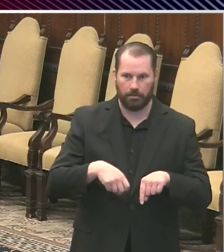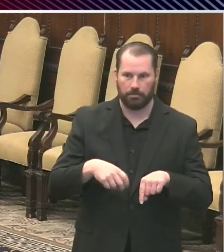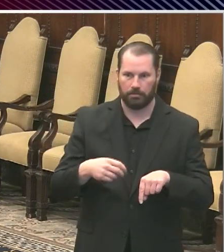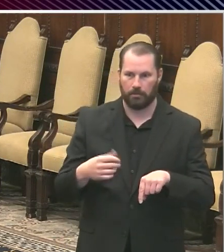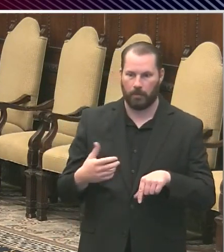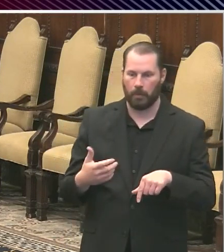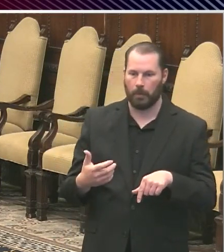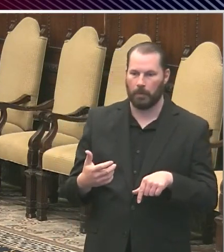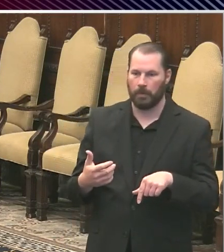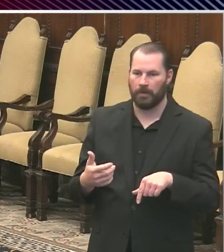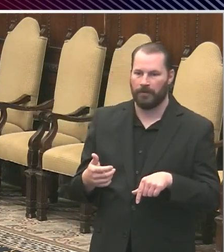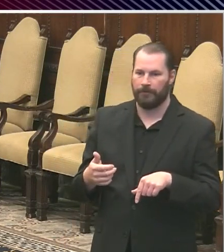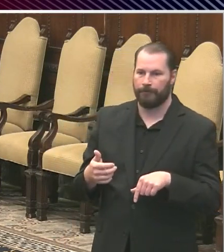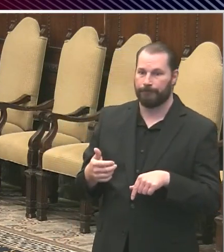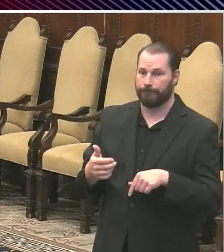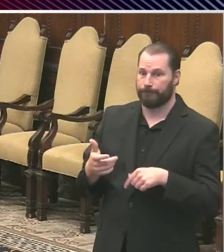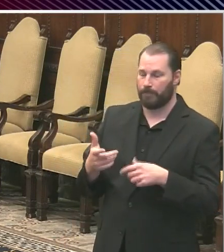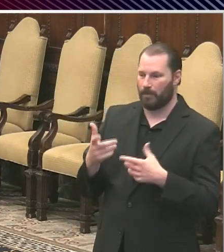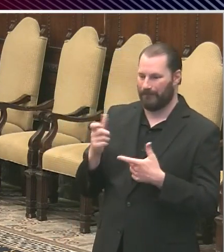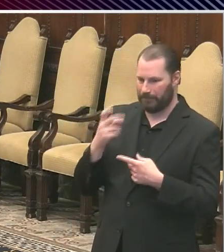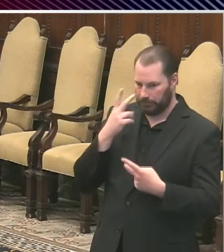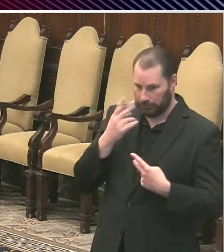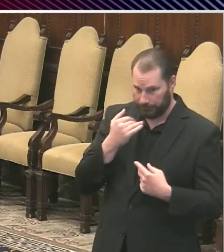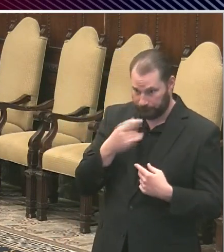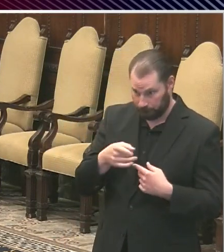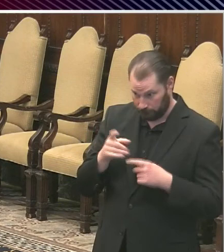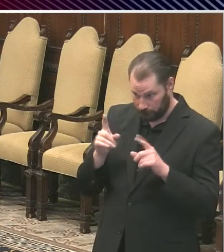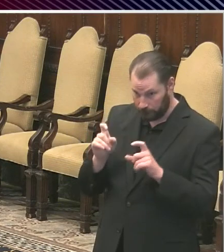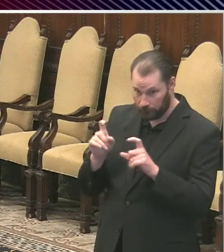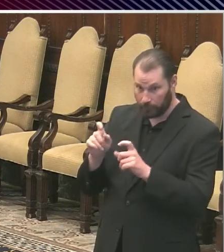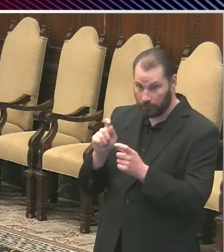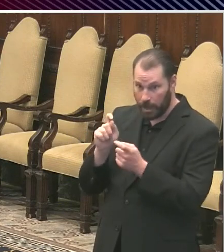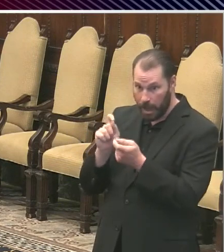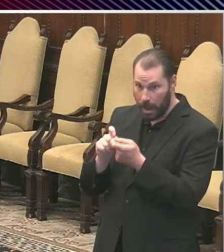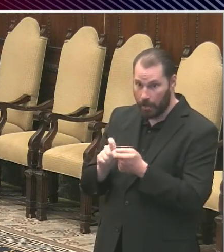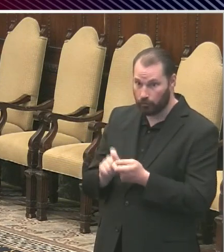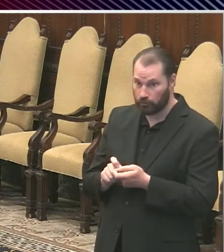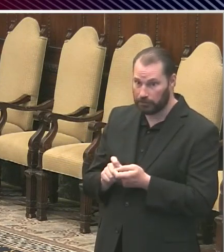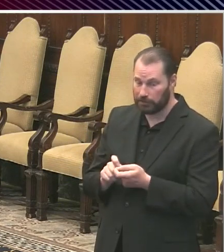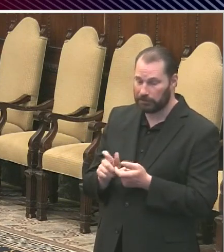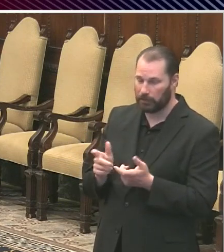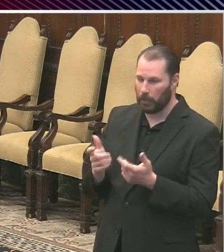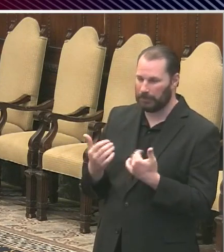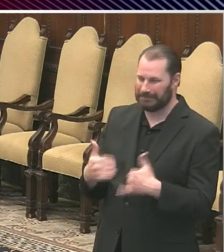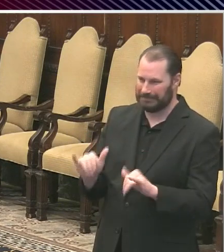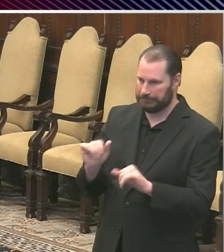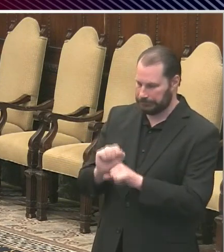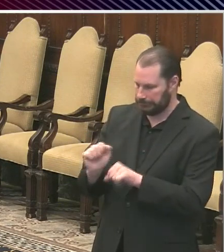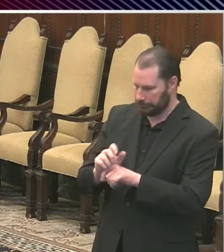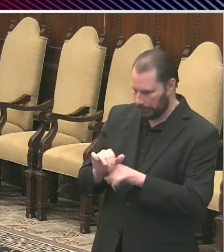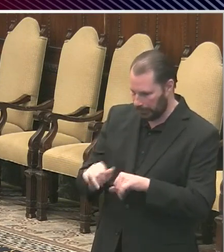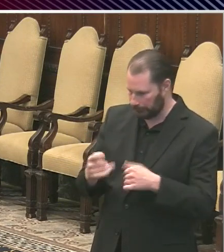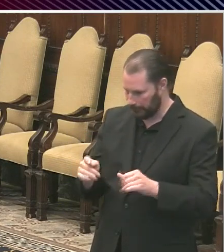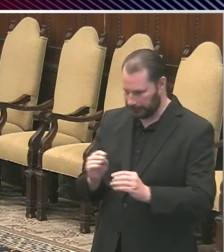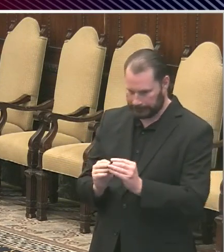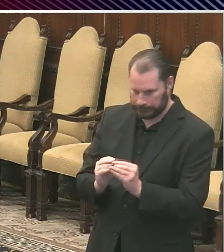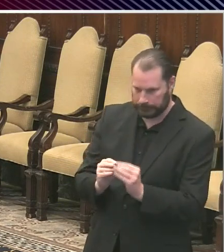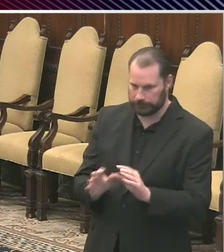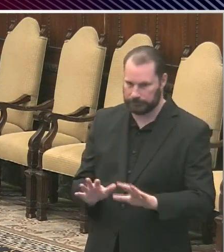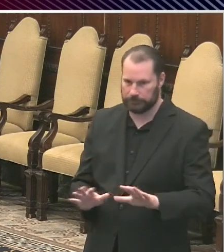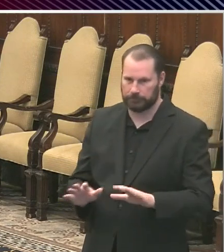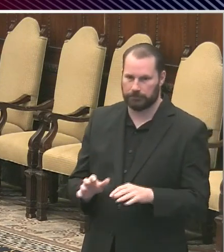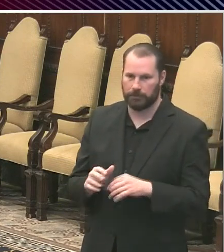accurate the test is. So we're still working on that. We don't have an answer to that yet. We do have some of these machines, and we are looking to where we can deploy